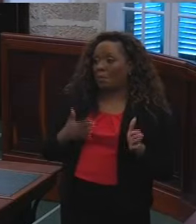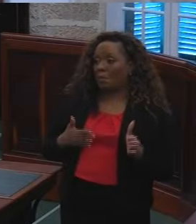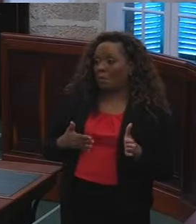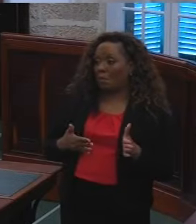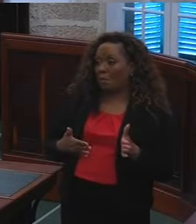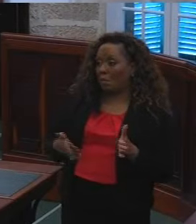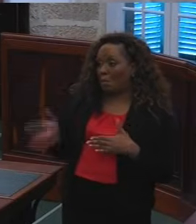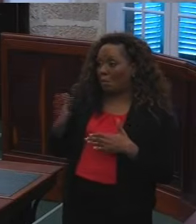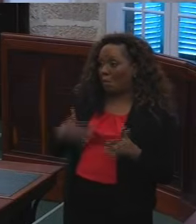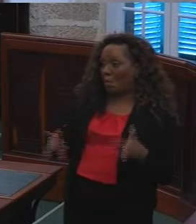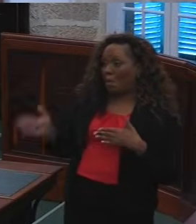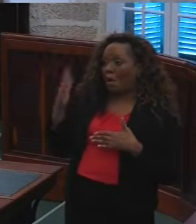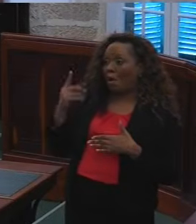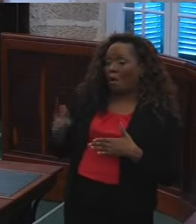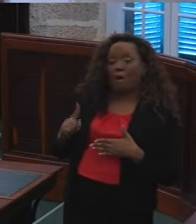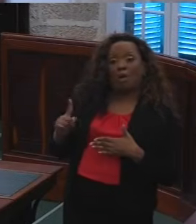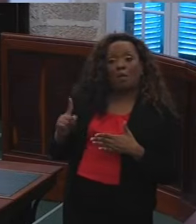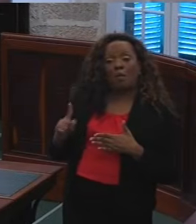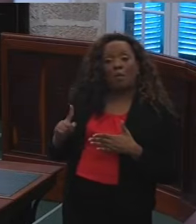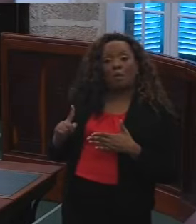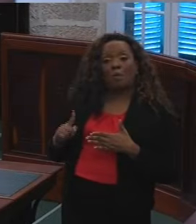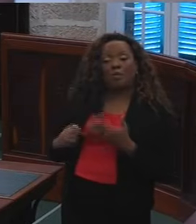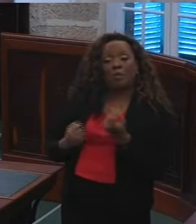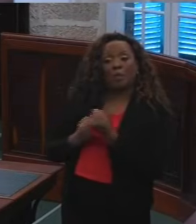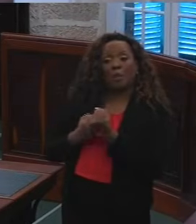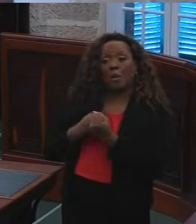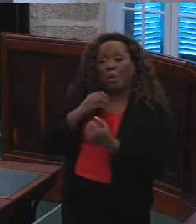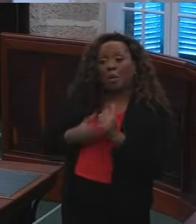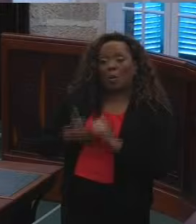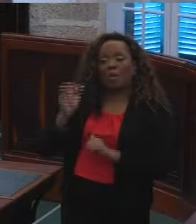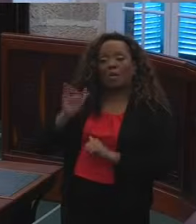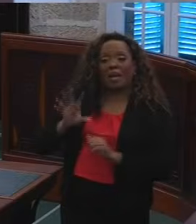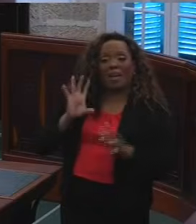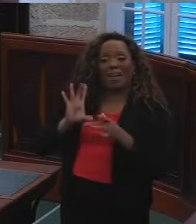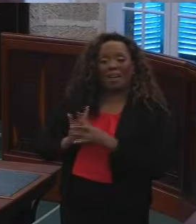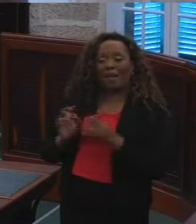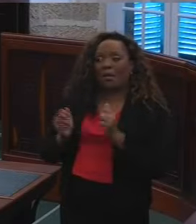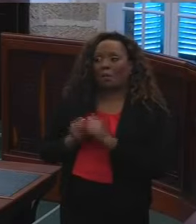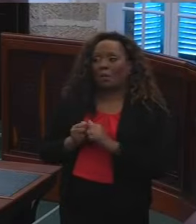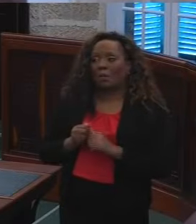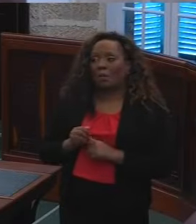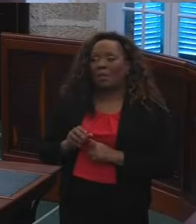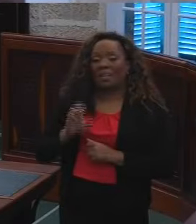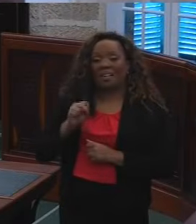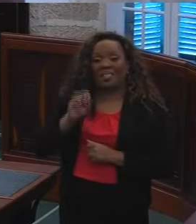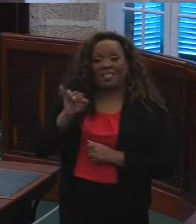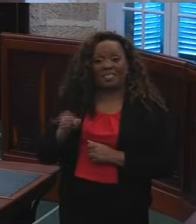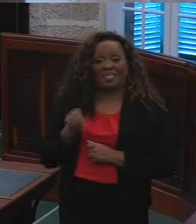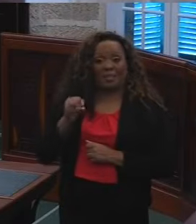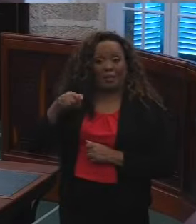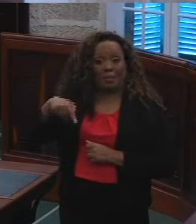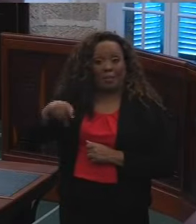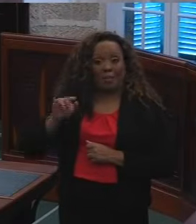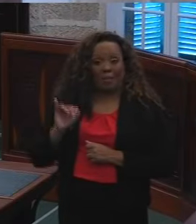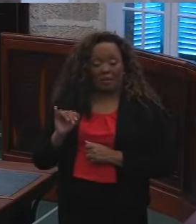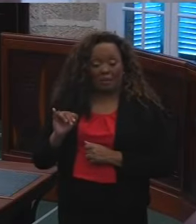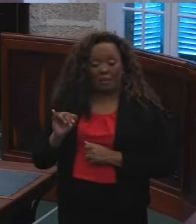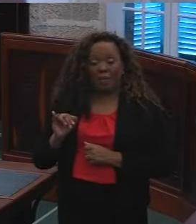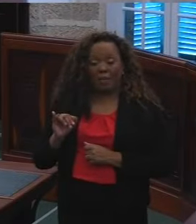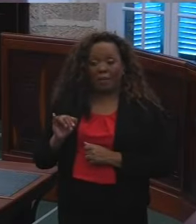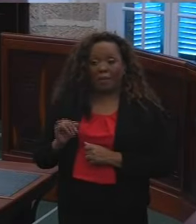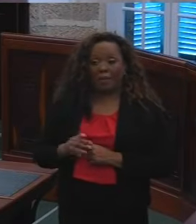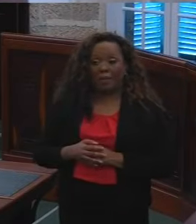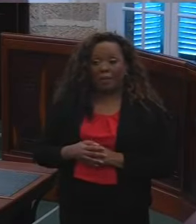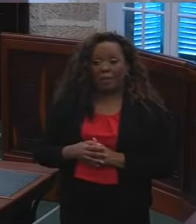rollout. This program is in collaboration with the Samuel Jackman Prescott Institute of Technology and is overseen, of course,